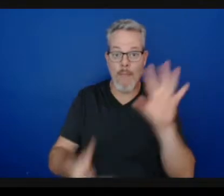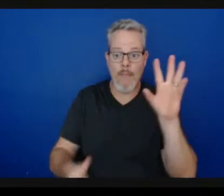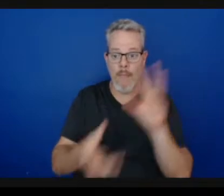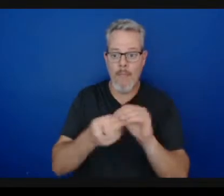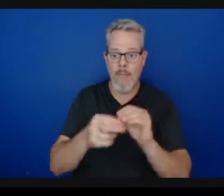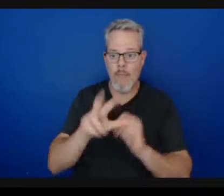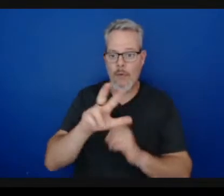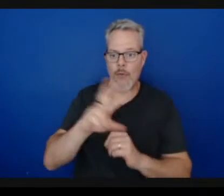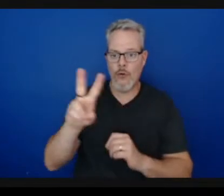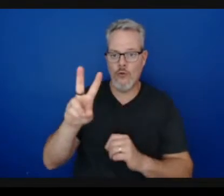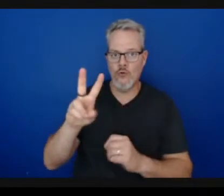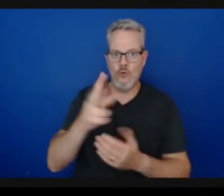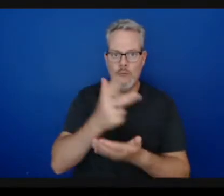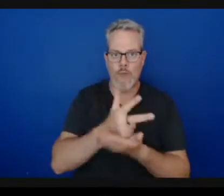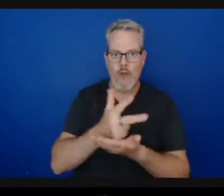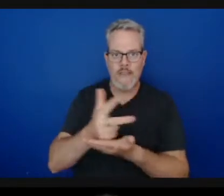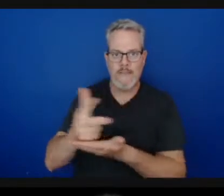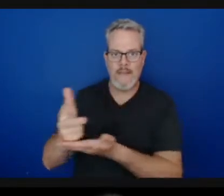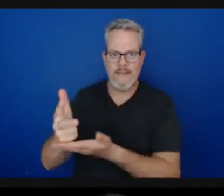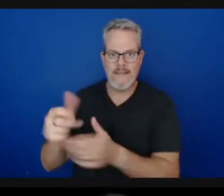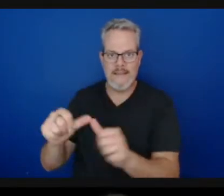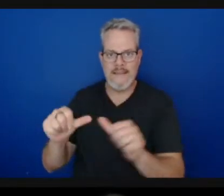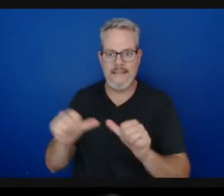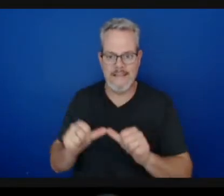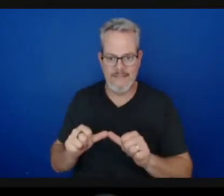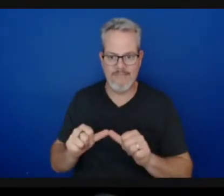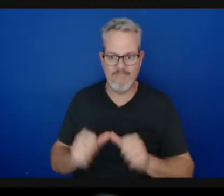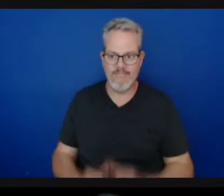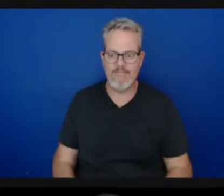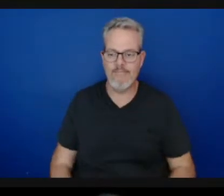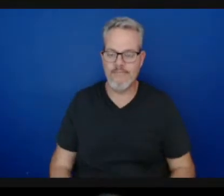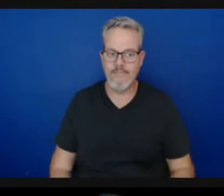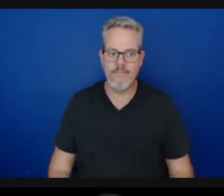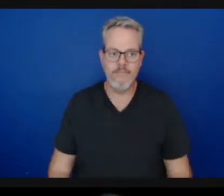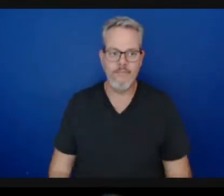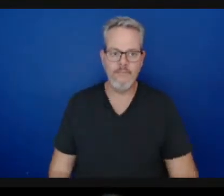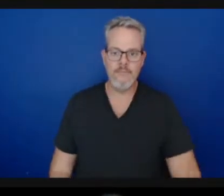So that is the crunch that's being faced here.